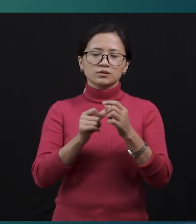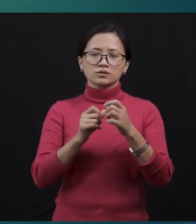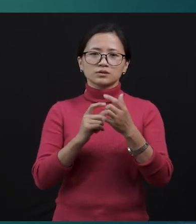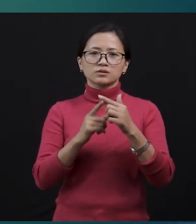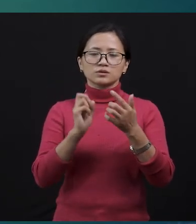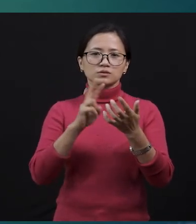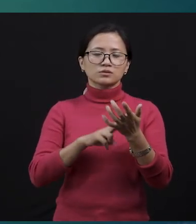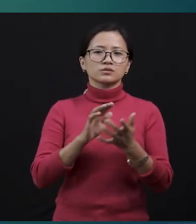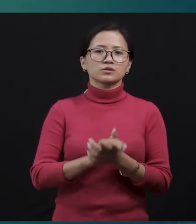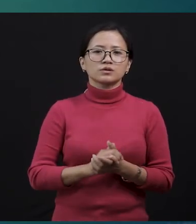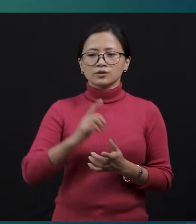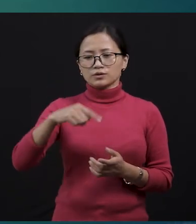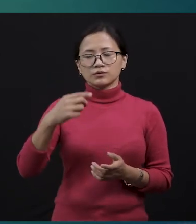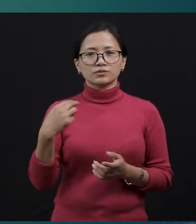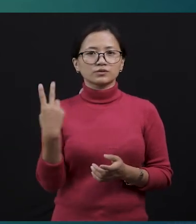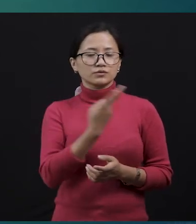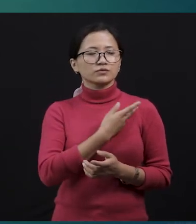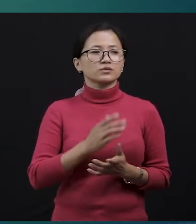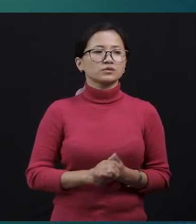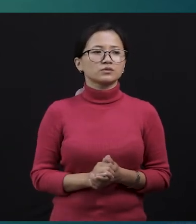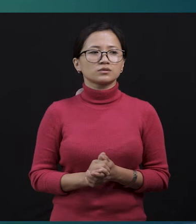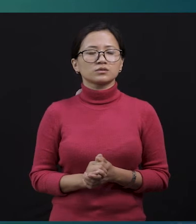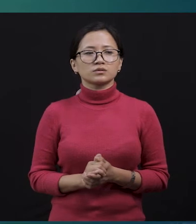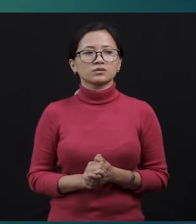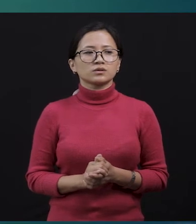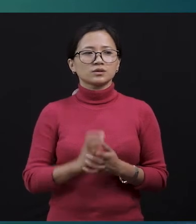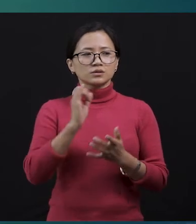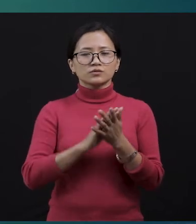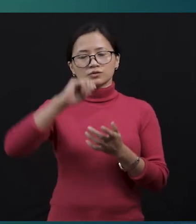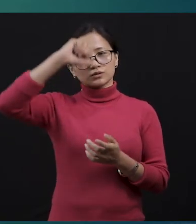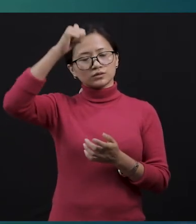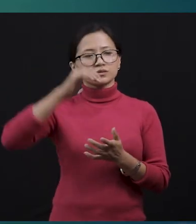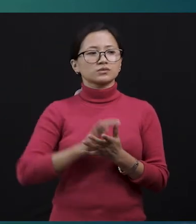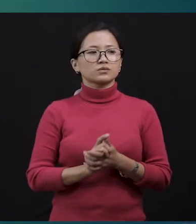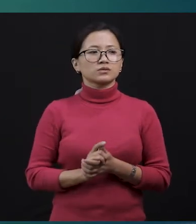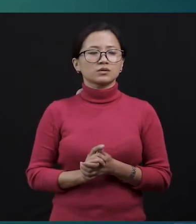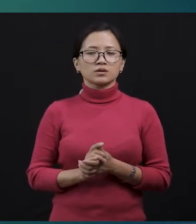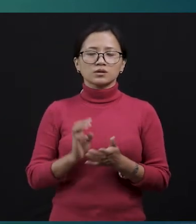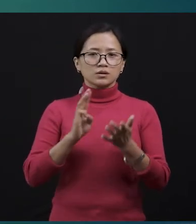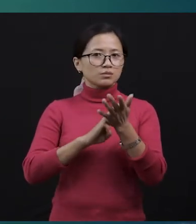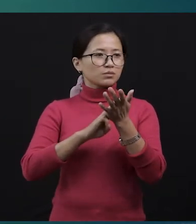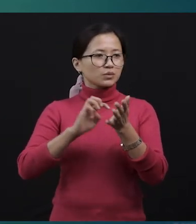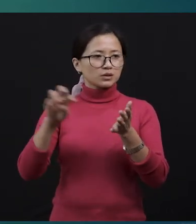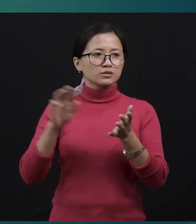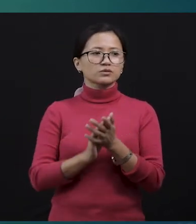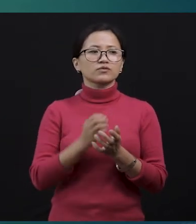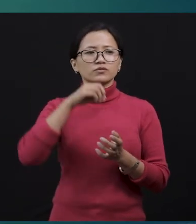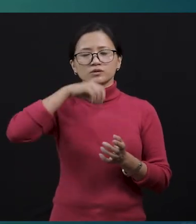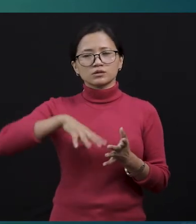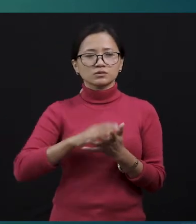I gave the heading as inspiration for Indians, right? millions of young Indians